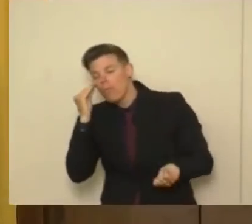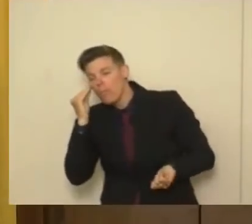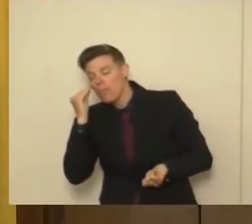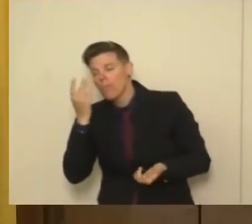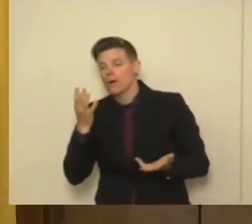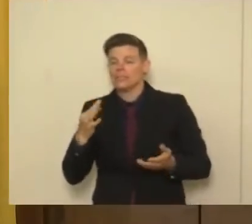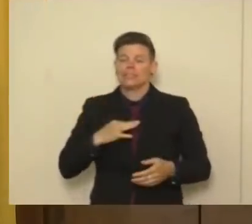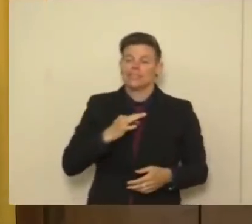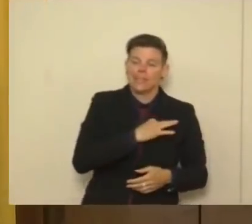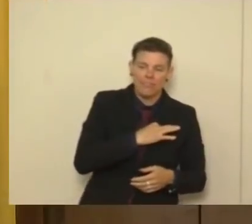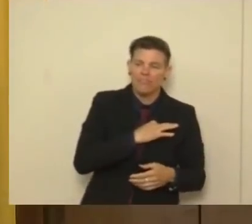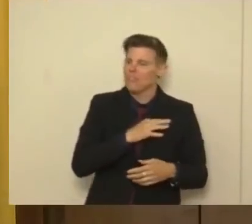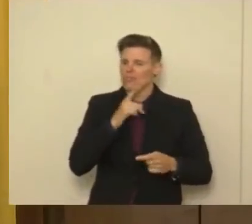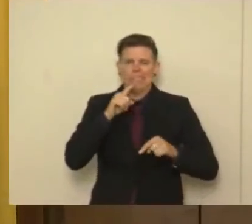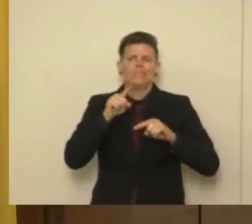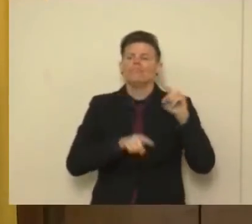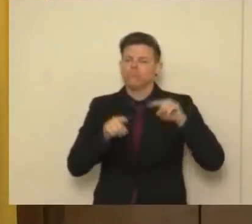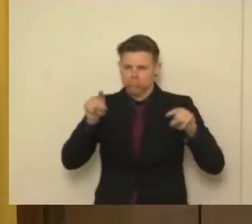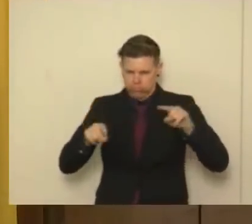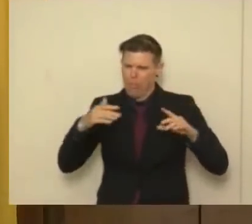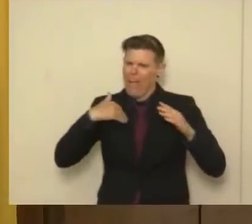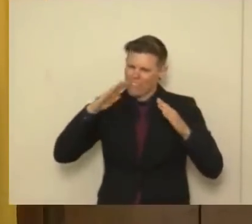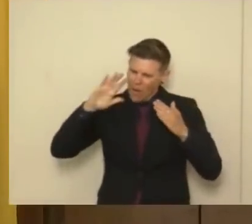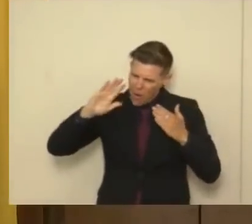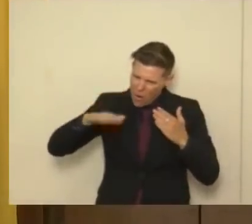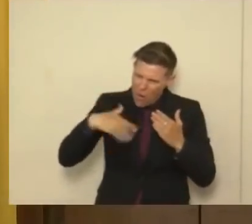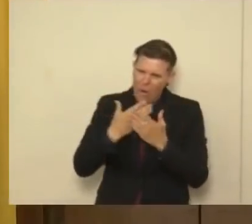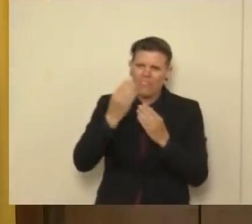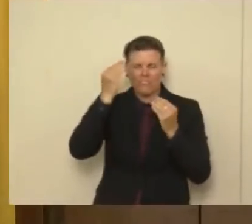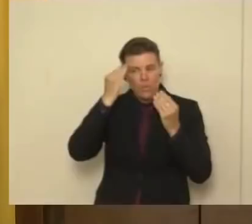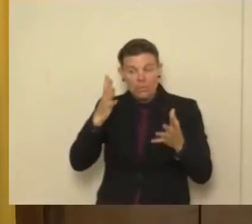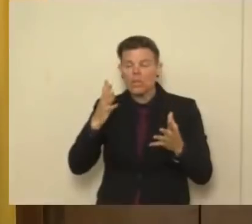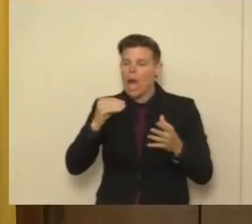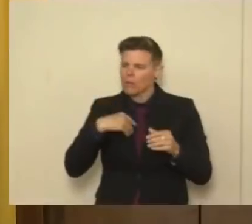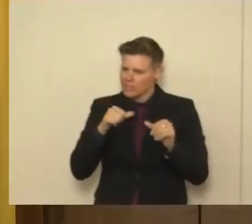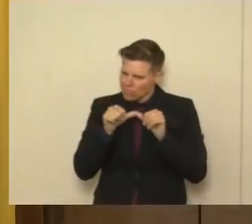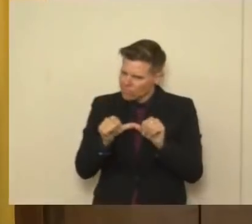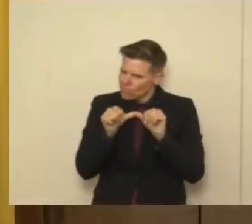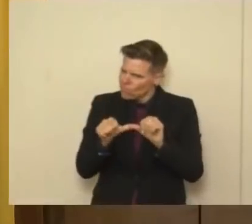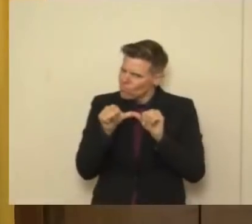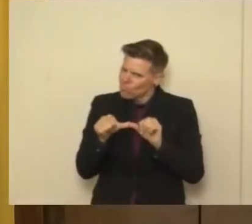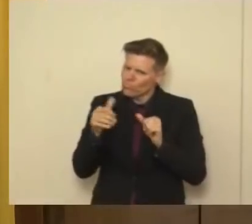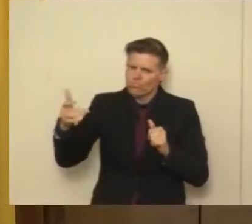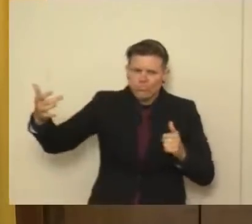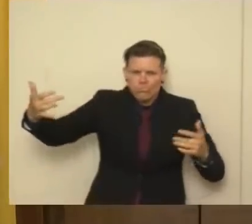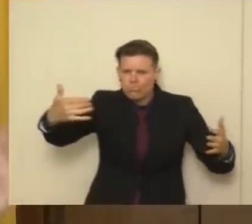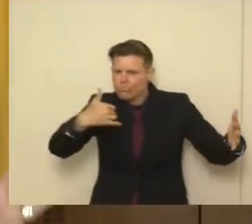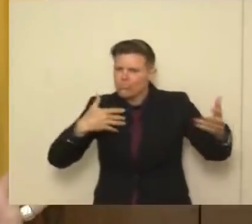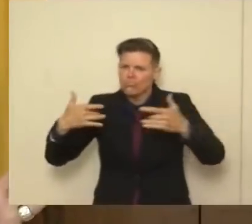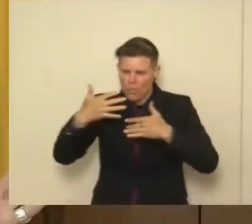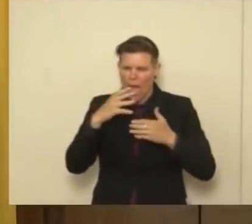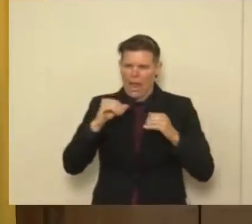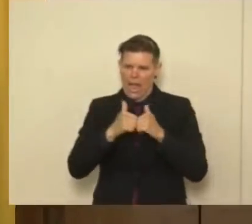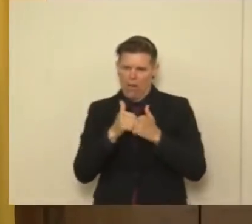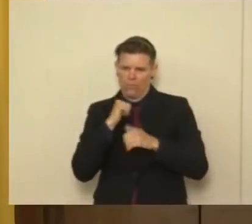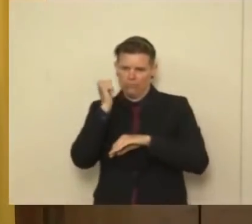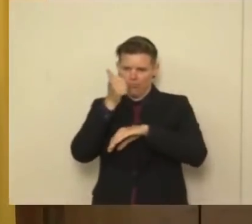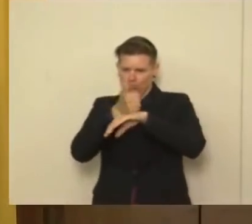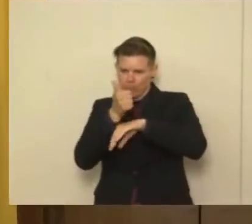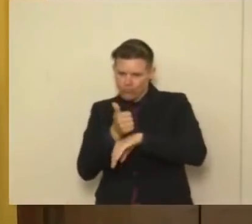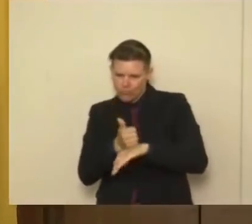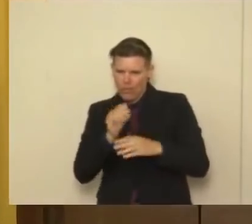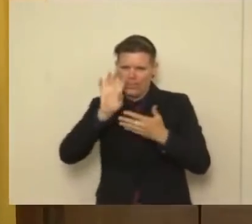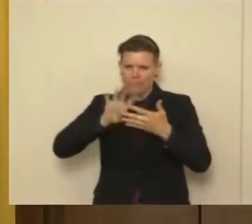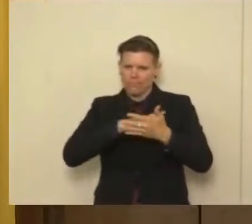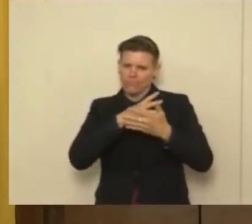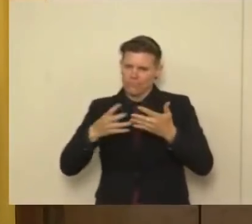We are, and we continue to refine getting the data. So as an example, early on, you know, we had